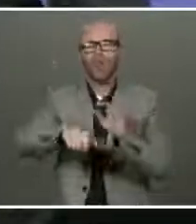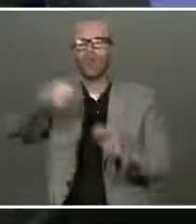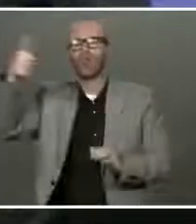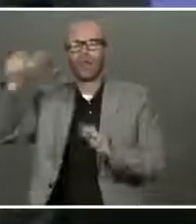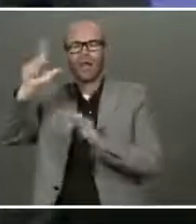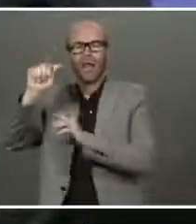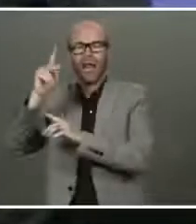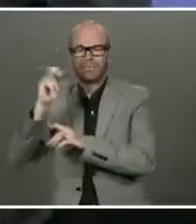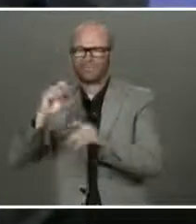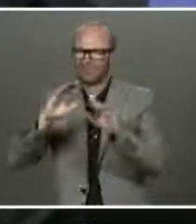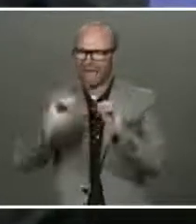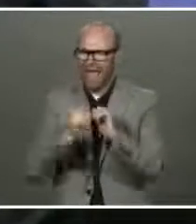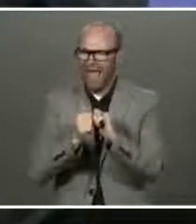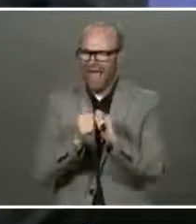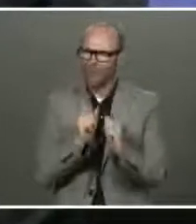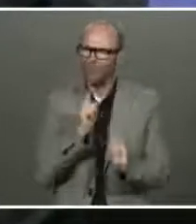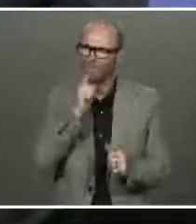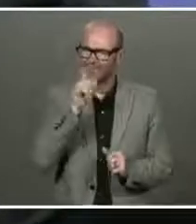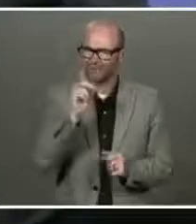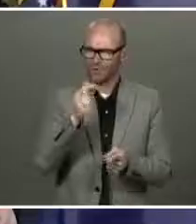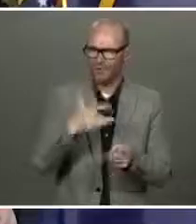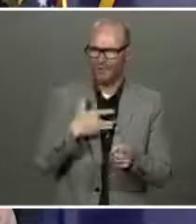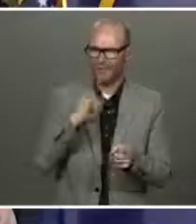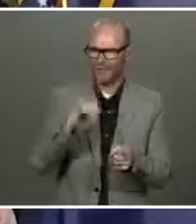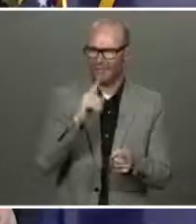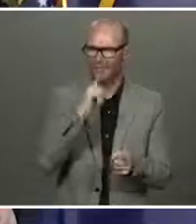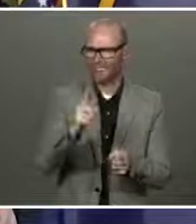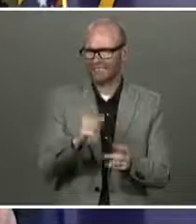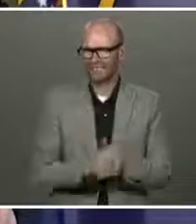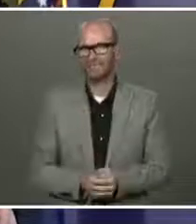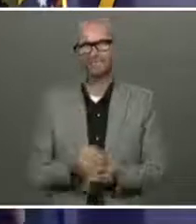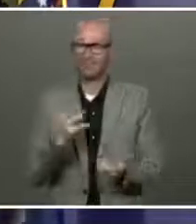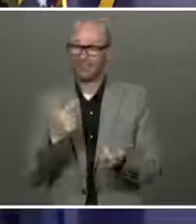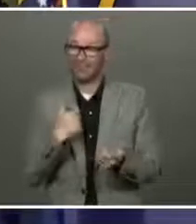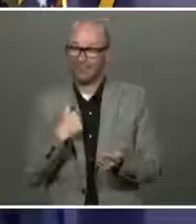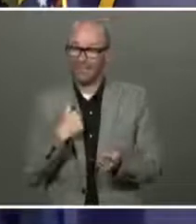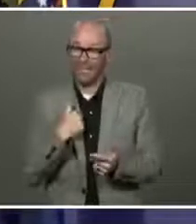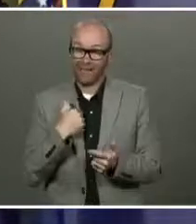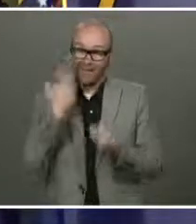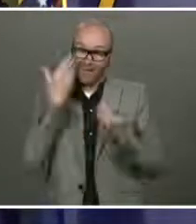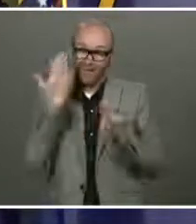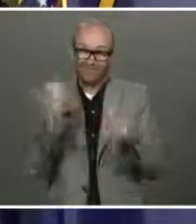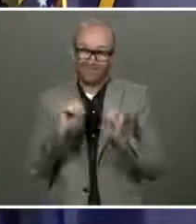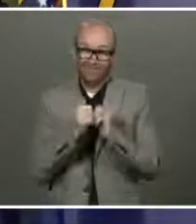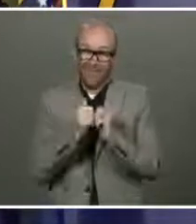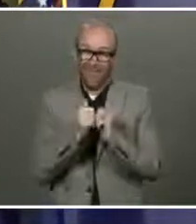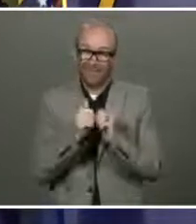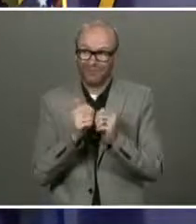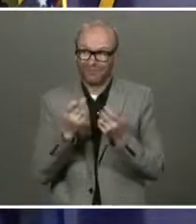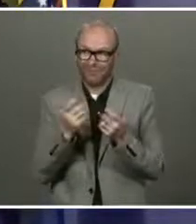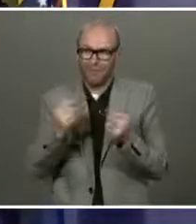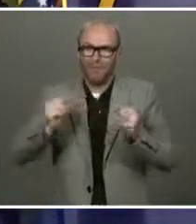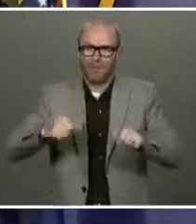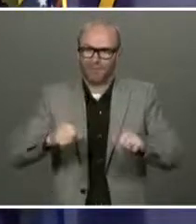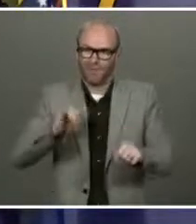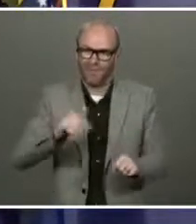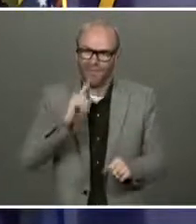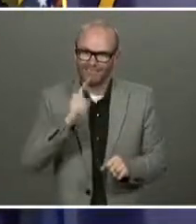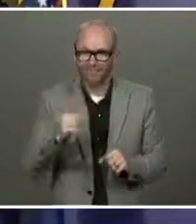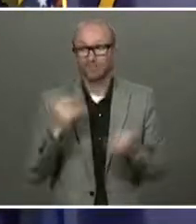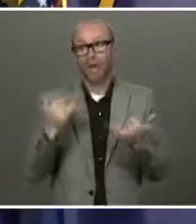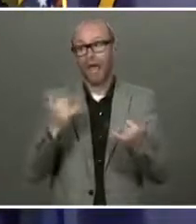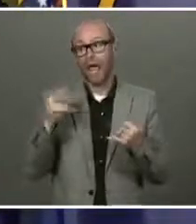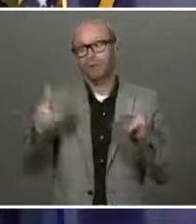how realistic and feasible is that? Yeah, I don't know how realistic and feasible it is, and that's why that the studies are